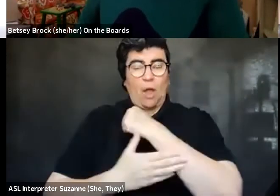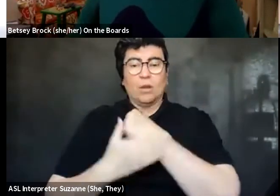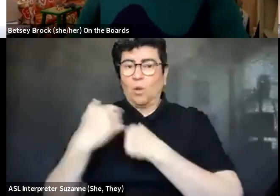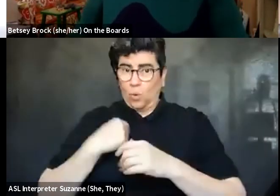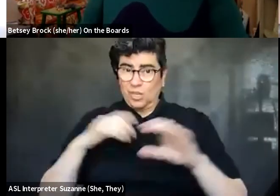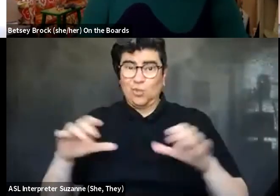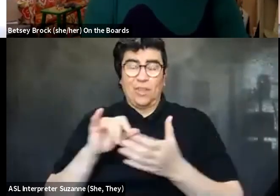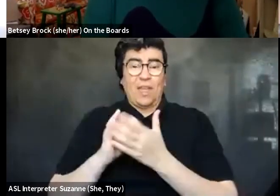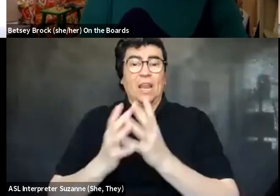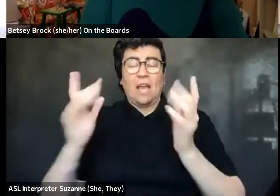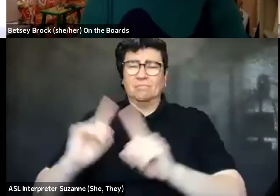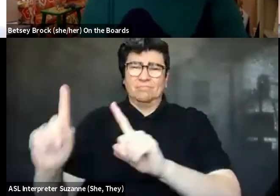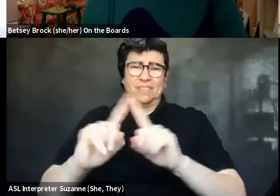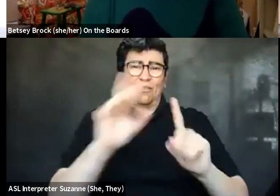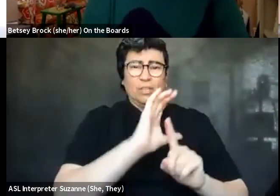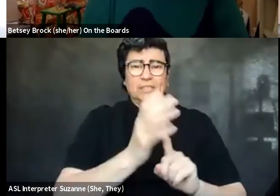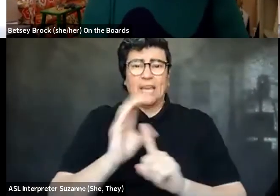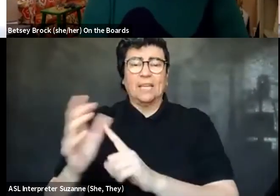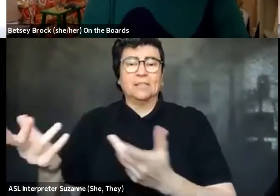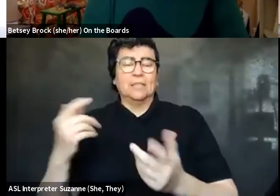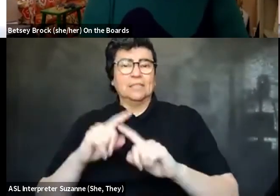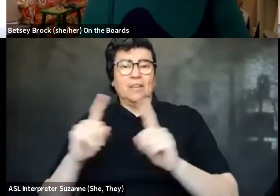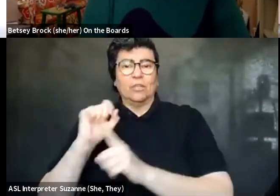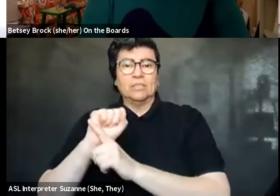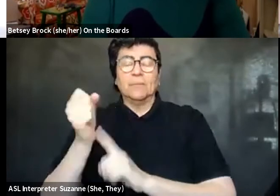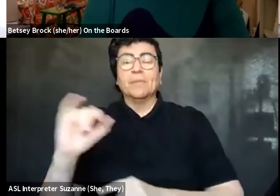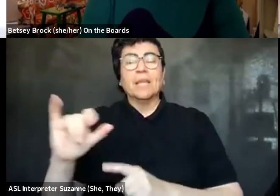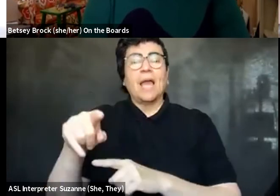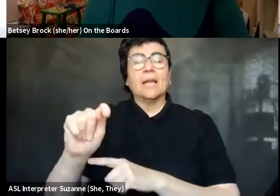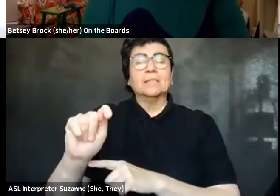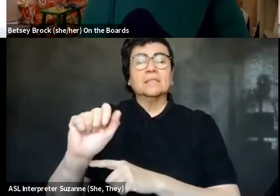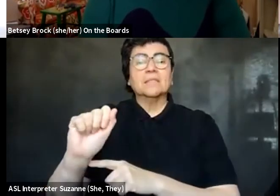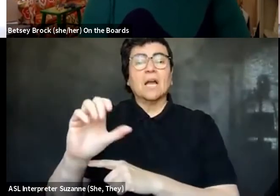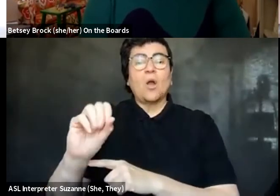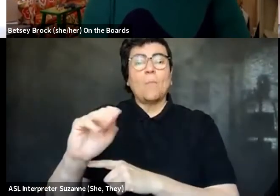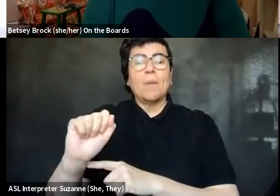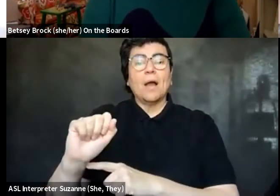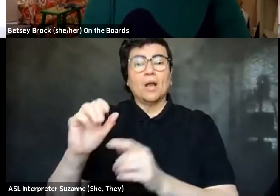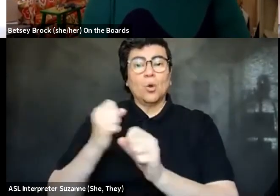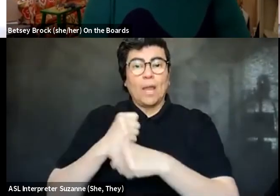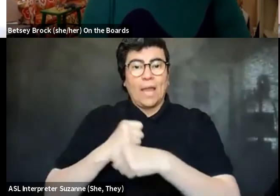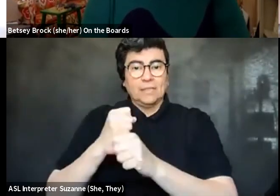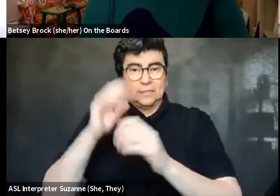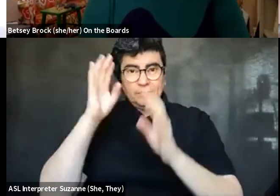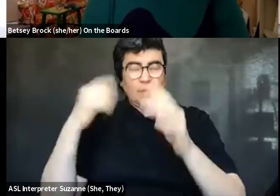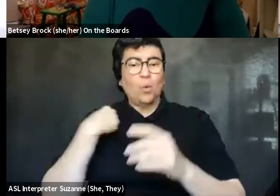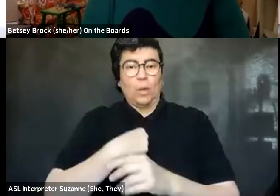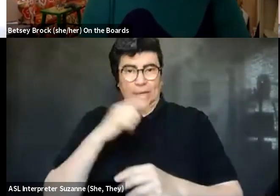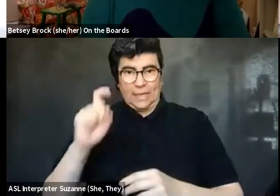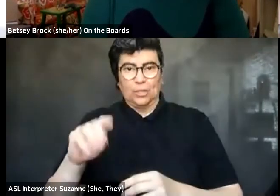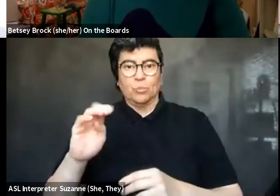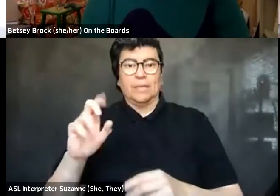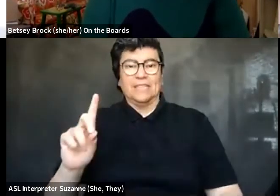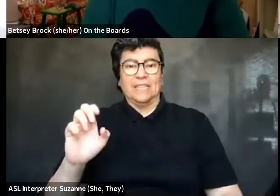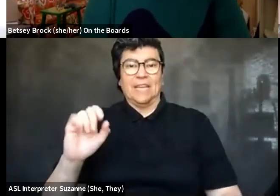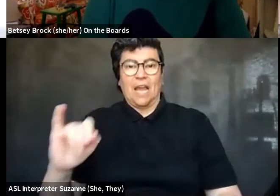different kinds of settings. Like Tacoma Create is making sure that to get their funding, we need to be DEI, and the same